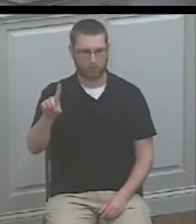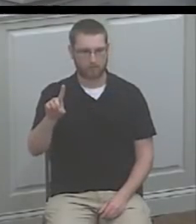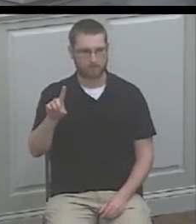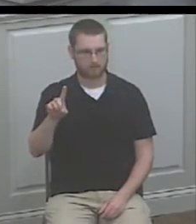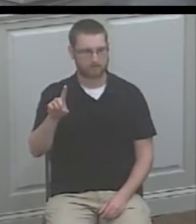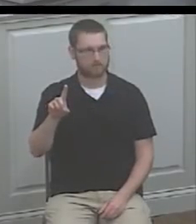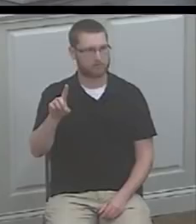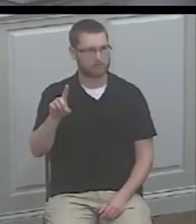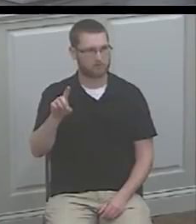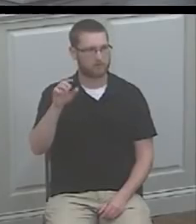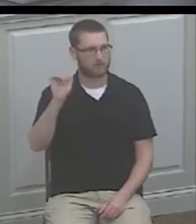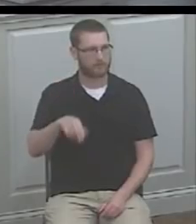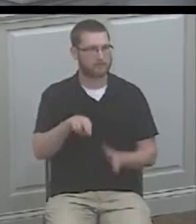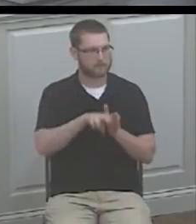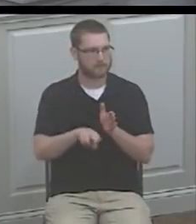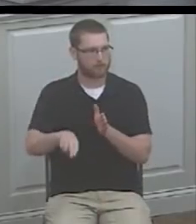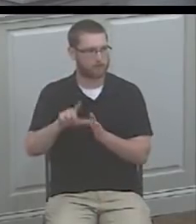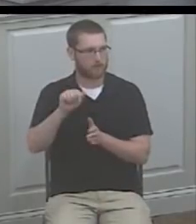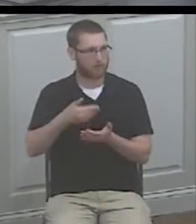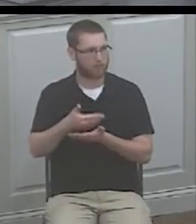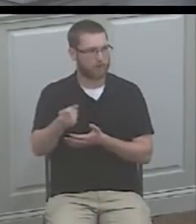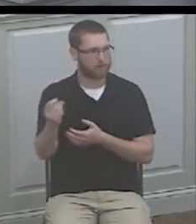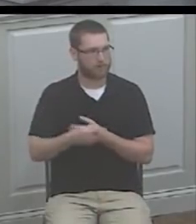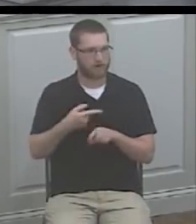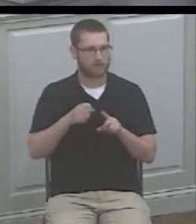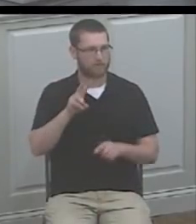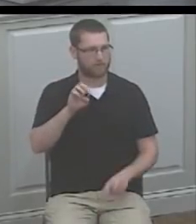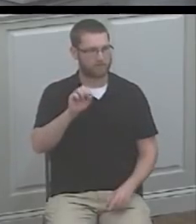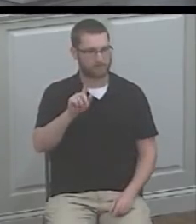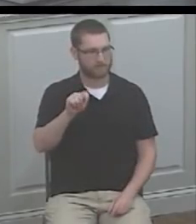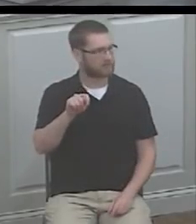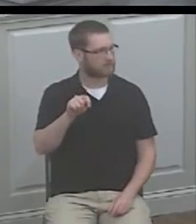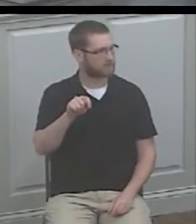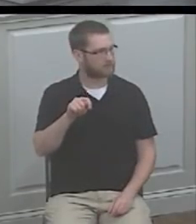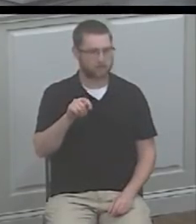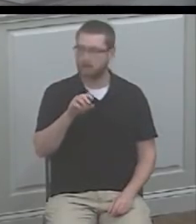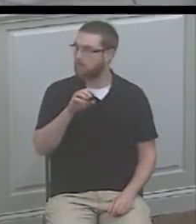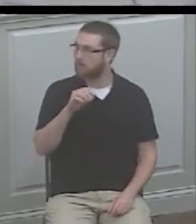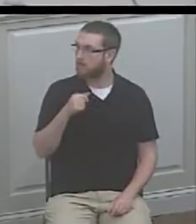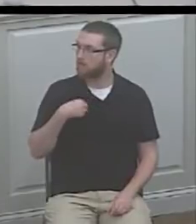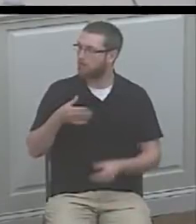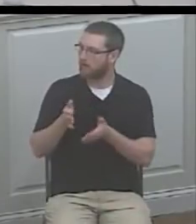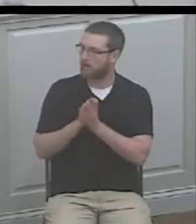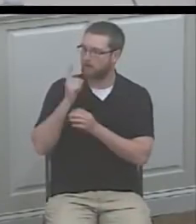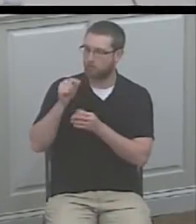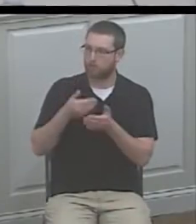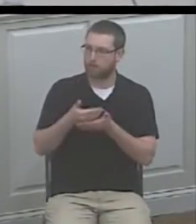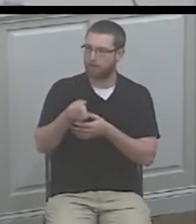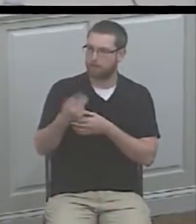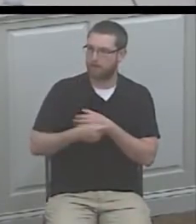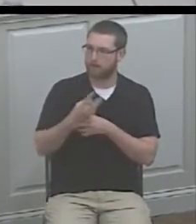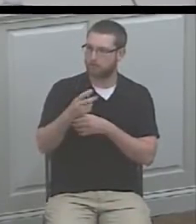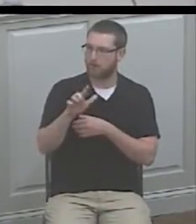2018-05-14-01. This is a cemetery lot buyback from the Vests. Donna? We just asked your approval to buy the two lots back from the